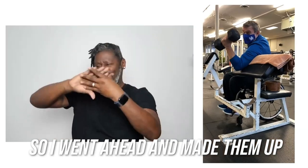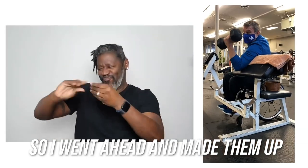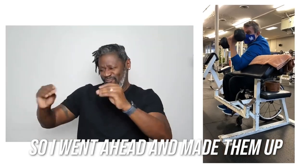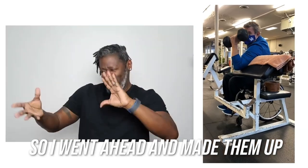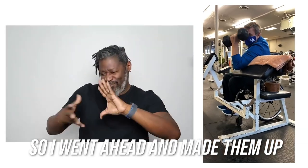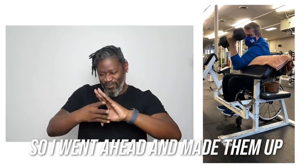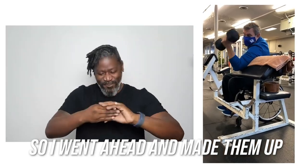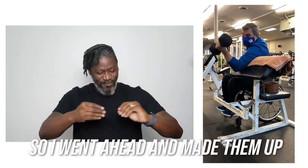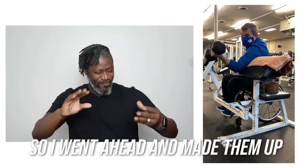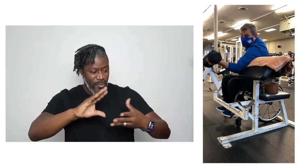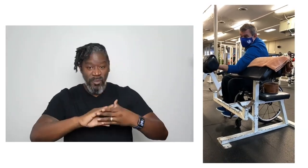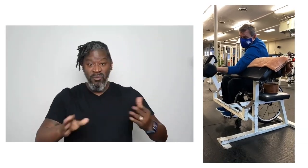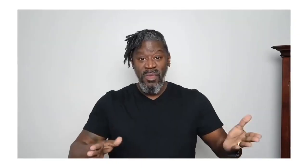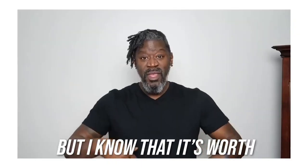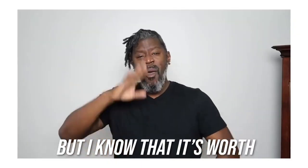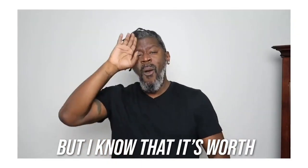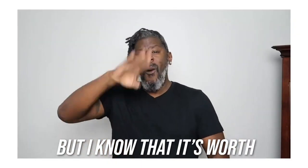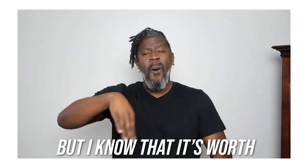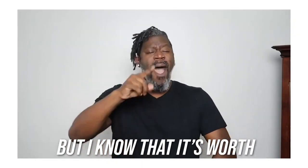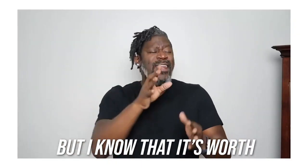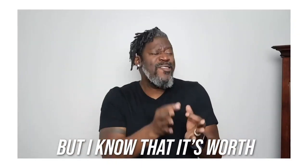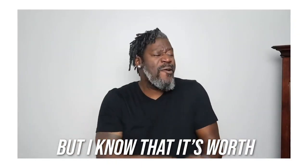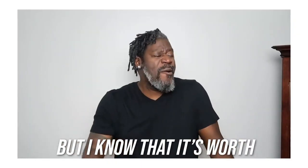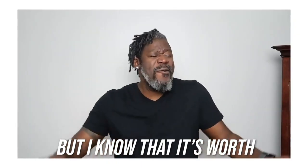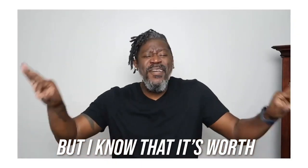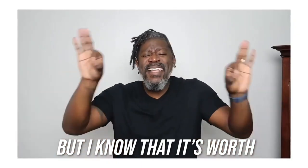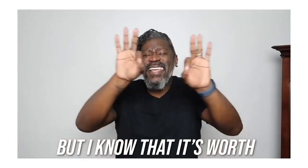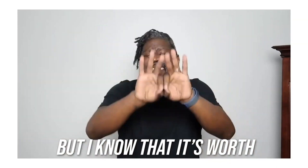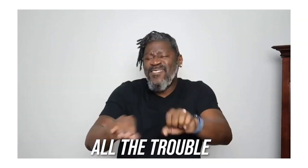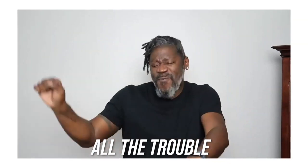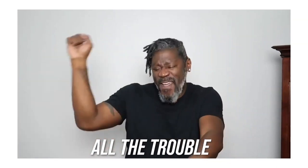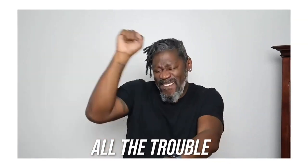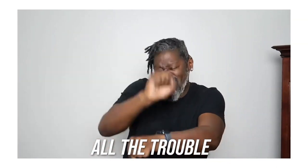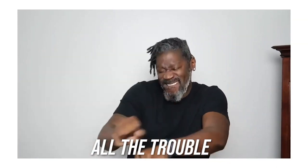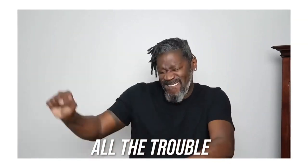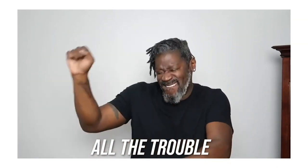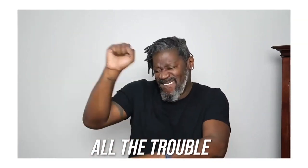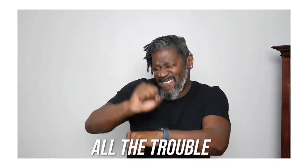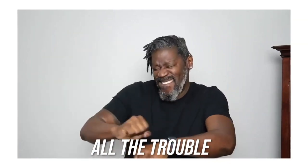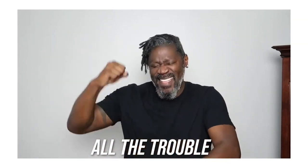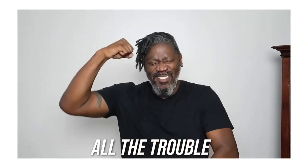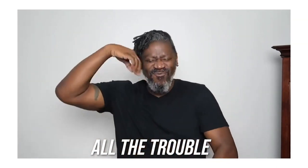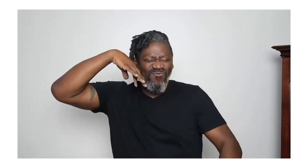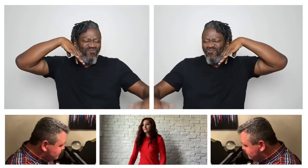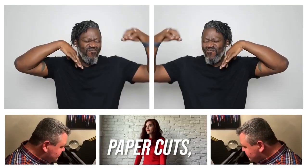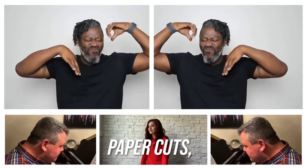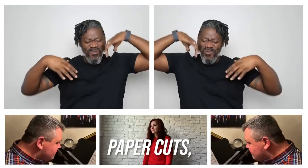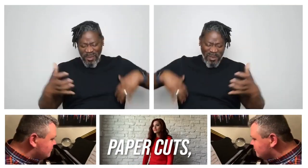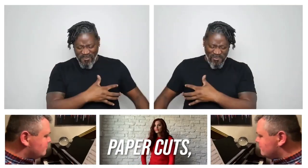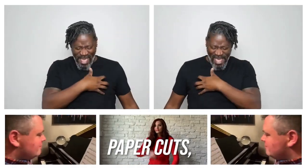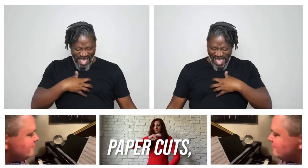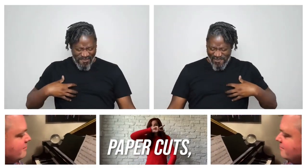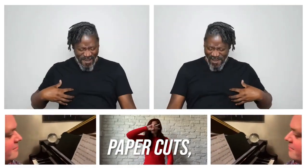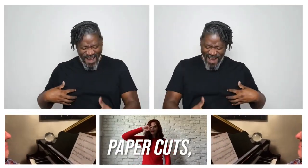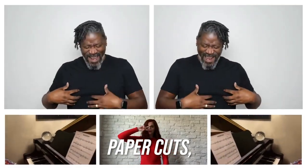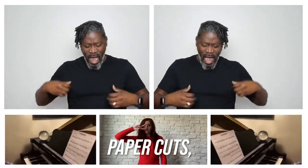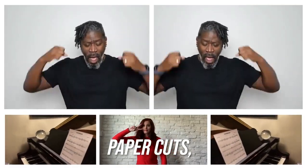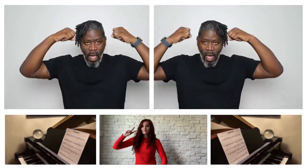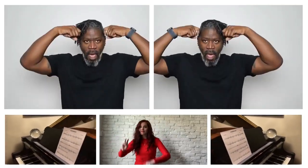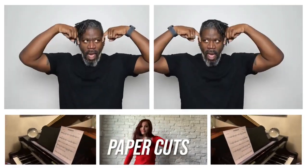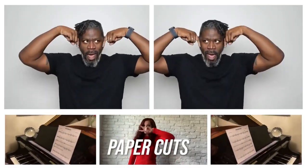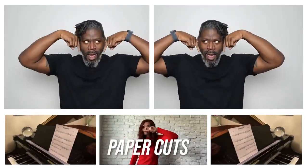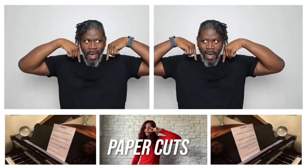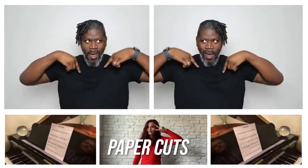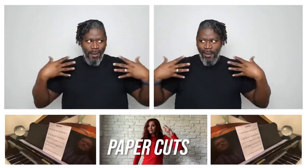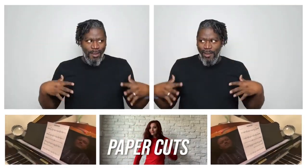made them up. But I know that it's worth all the trouble. Paper